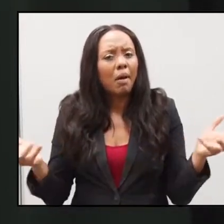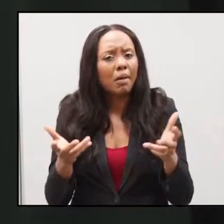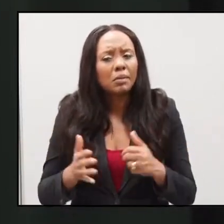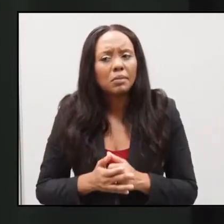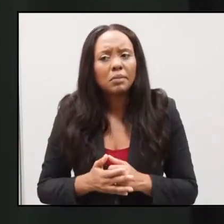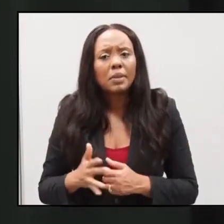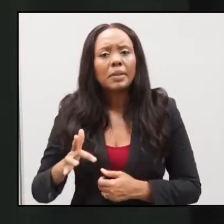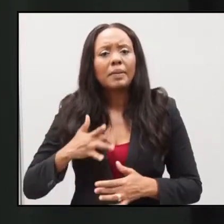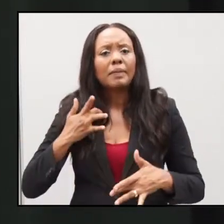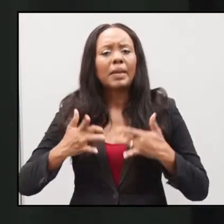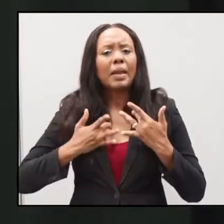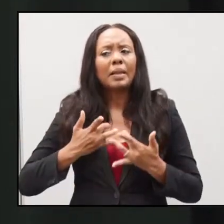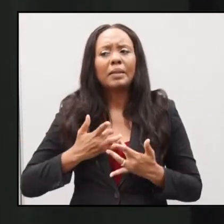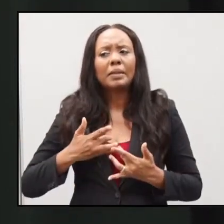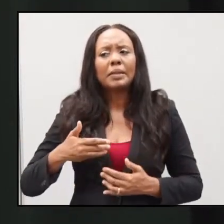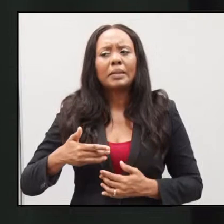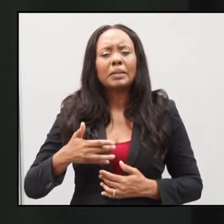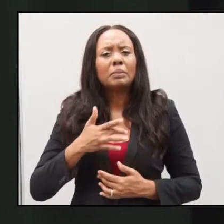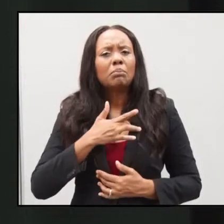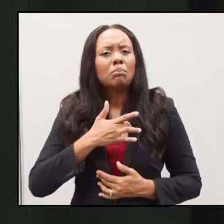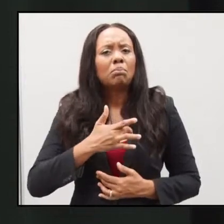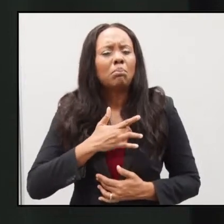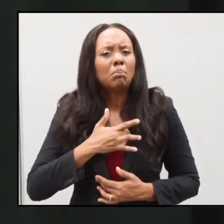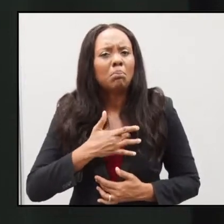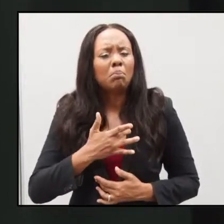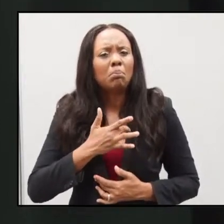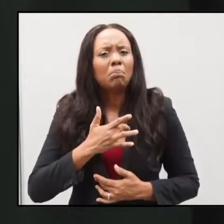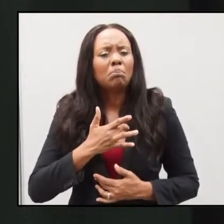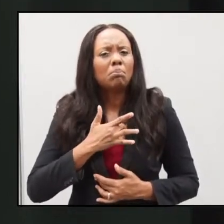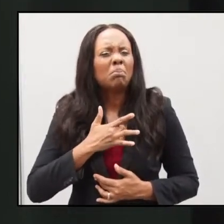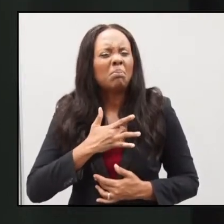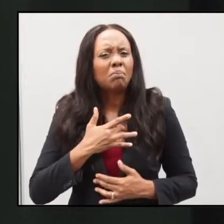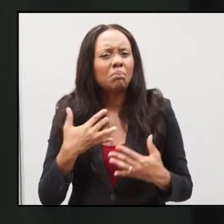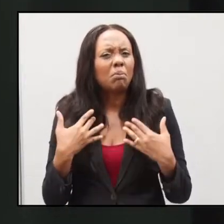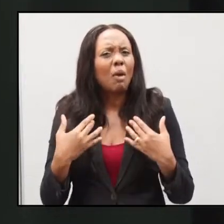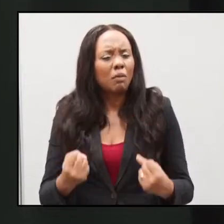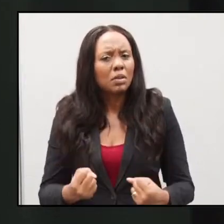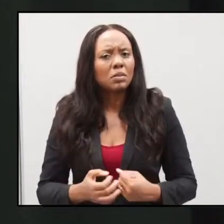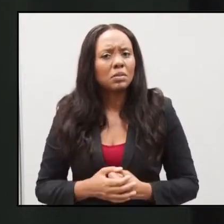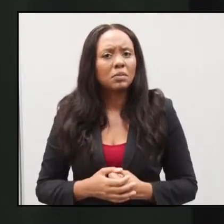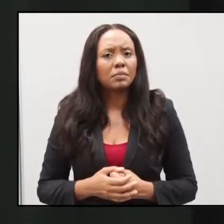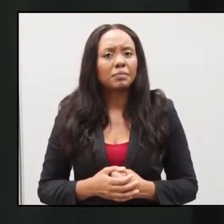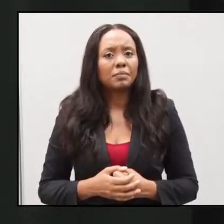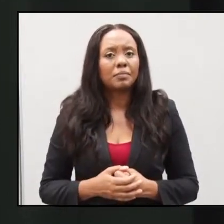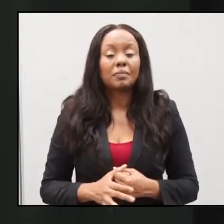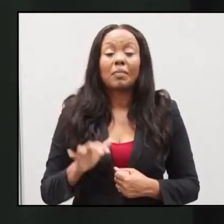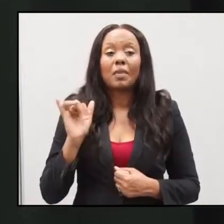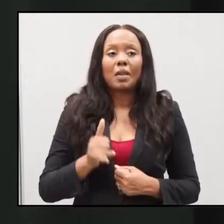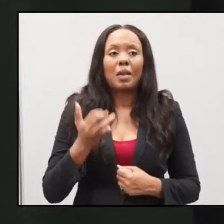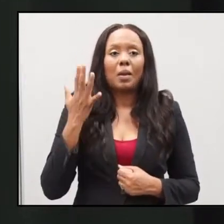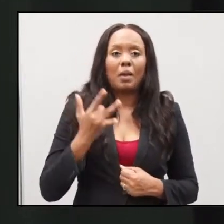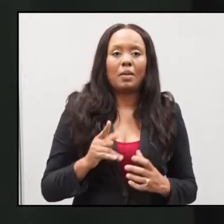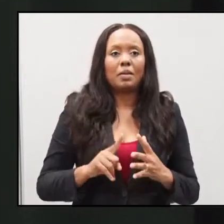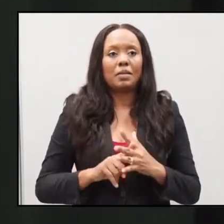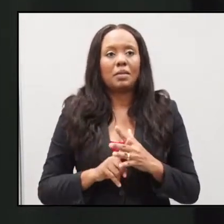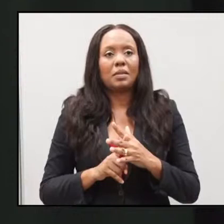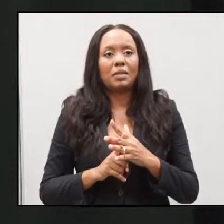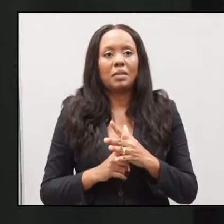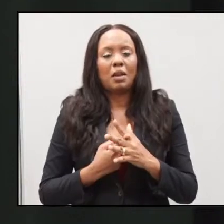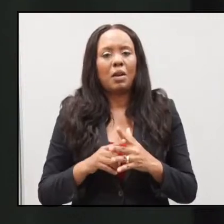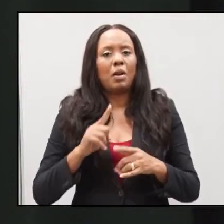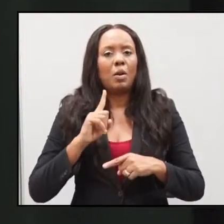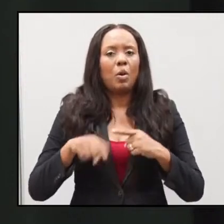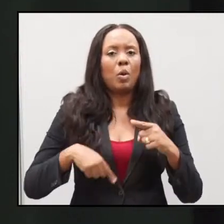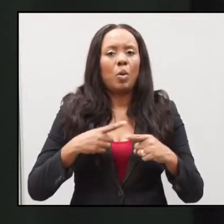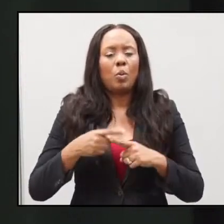of who we are. And that is why in almost everything that we have done, we've said that it starts with the acceptance of self,